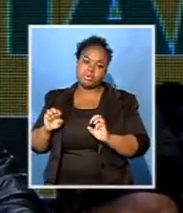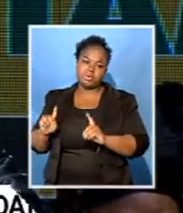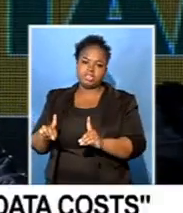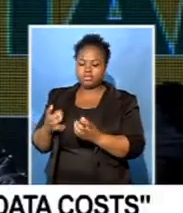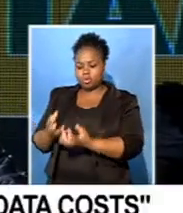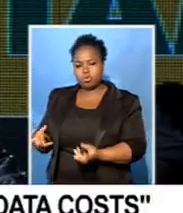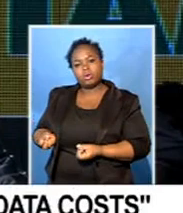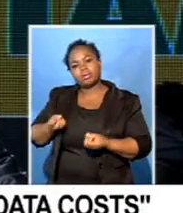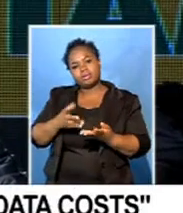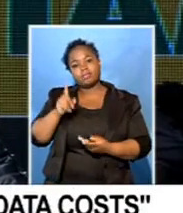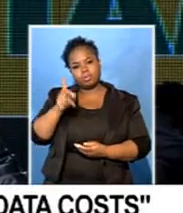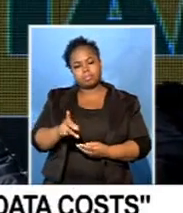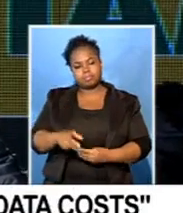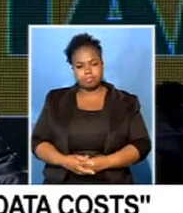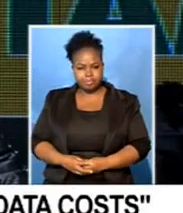the poor.